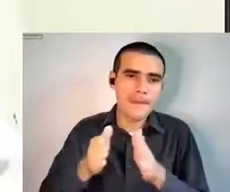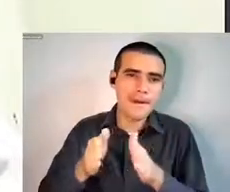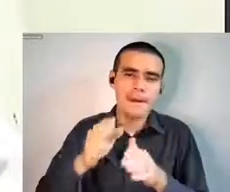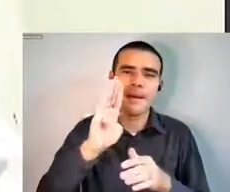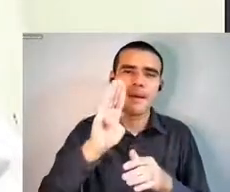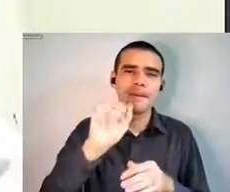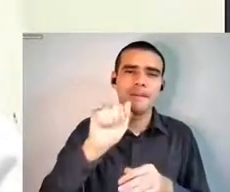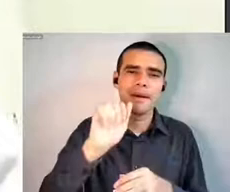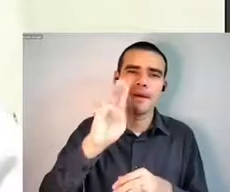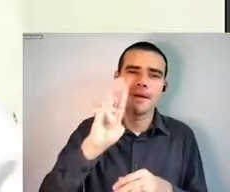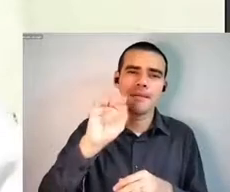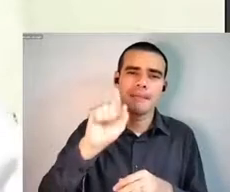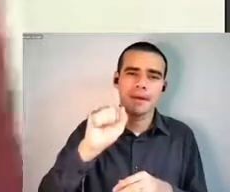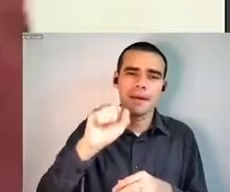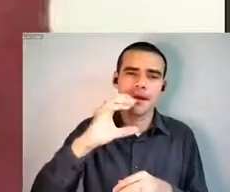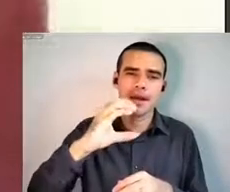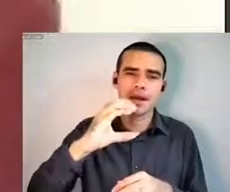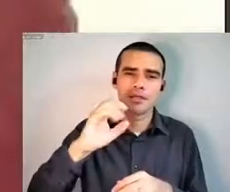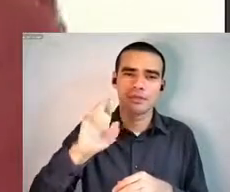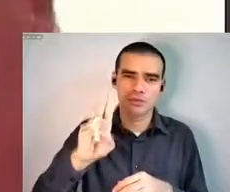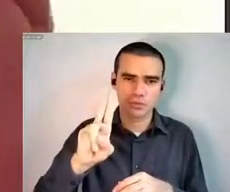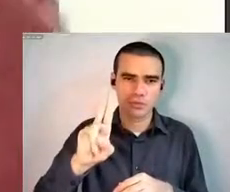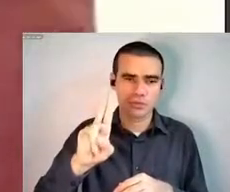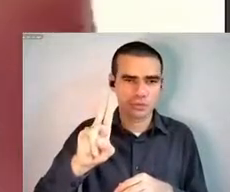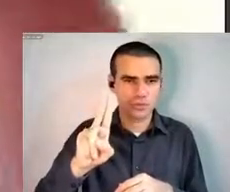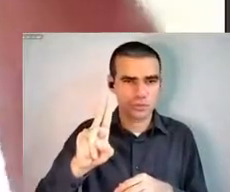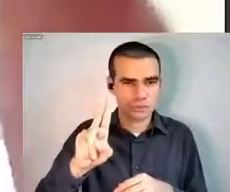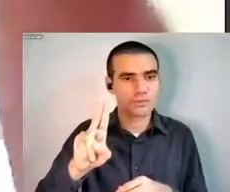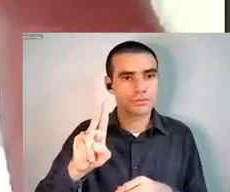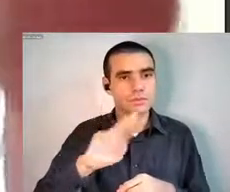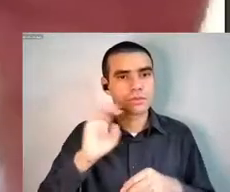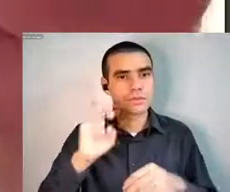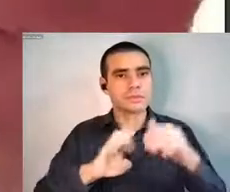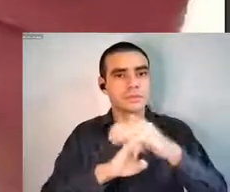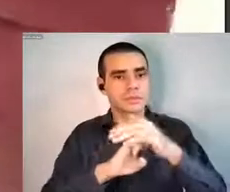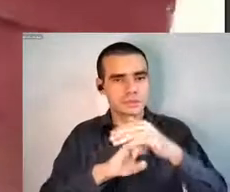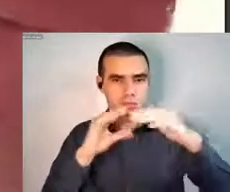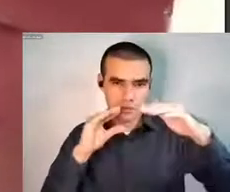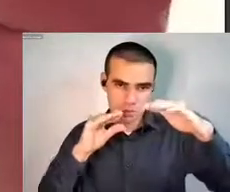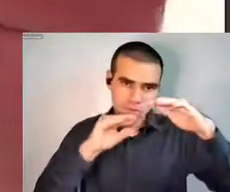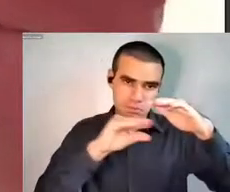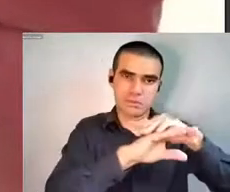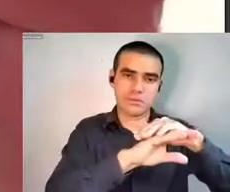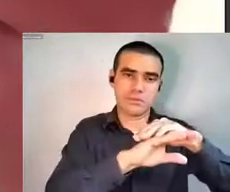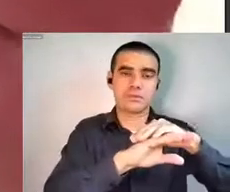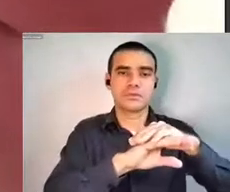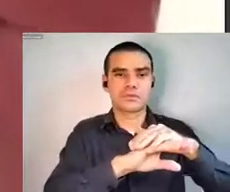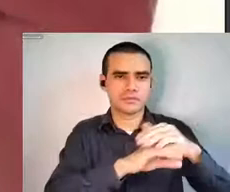the processing of the babaçu. There's another local wealth.